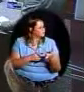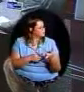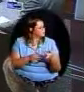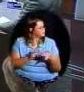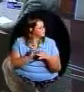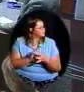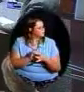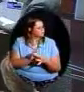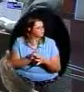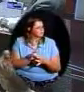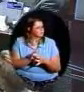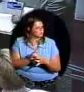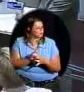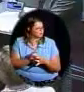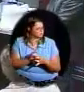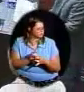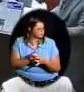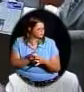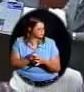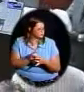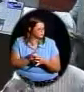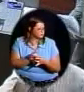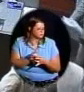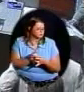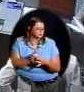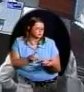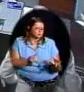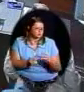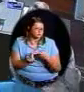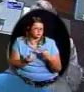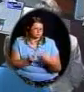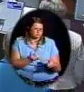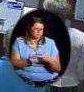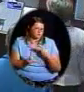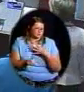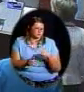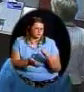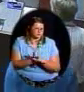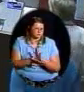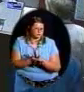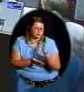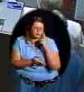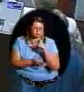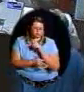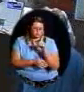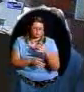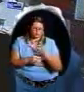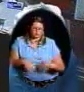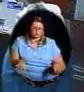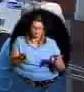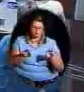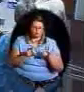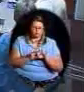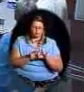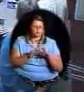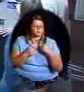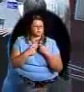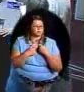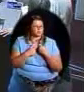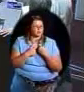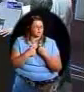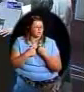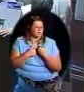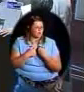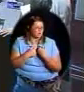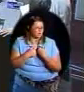violence in schools, we understand that part of that is a result of bullying, and so I understand why it's really important that we have the appropriate measures in